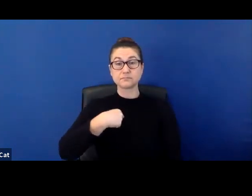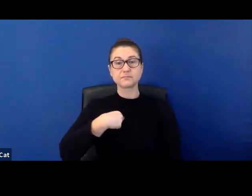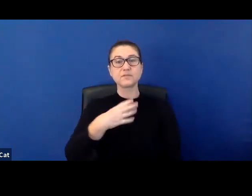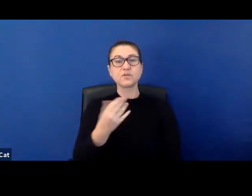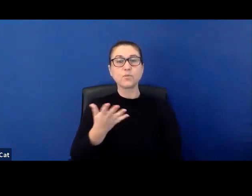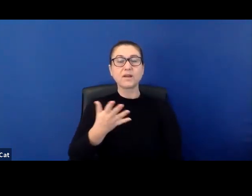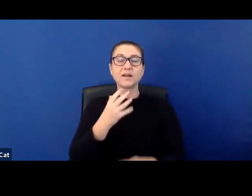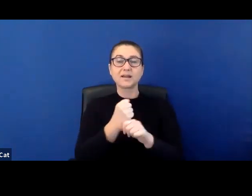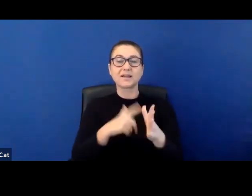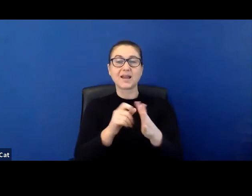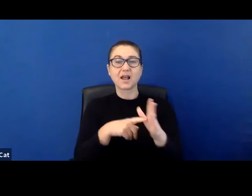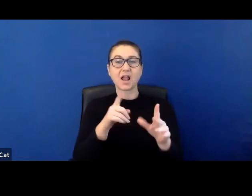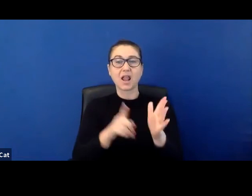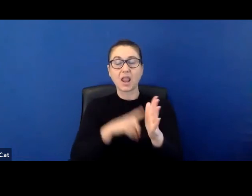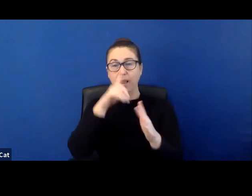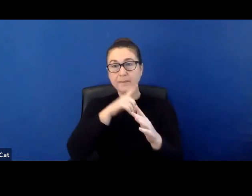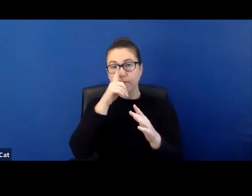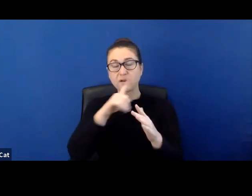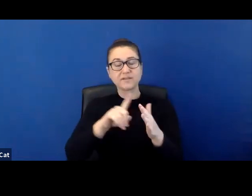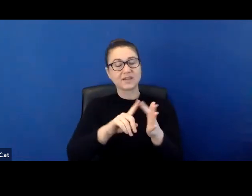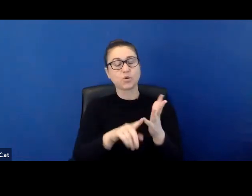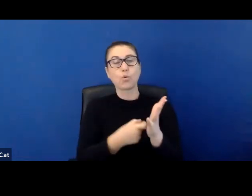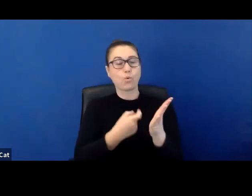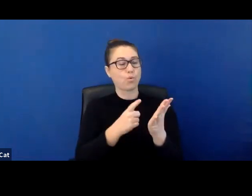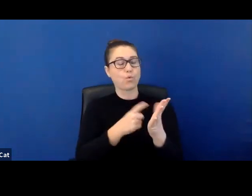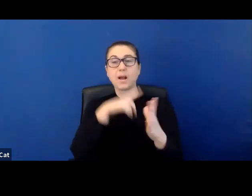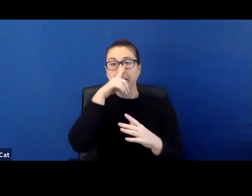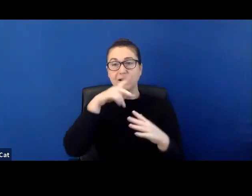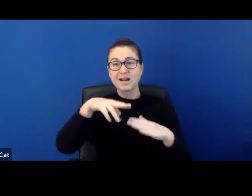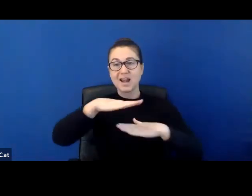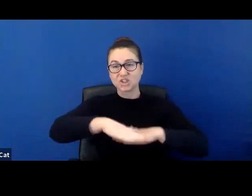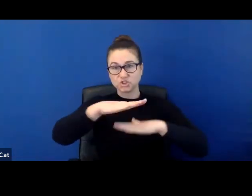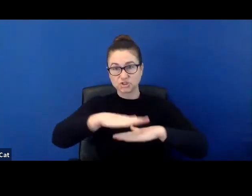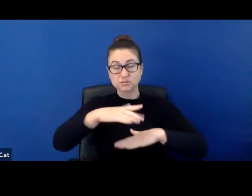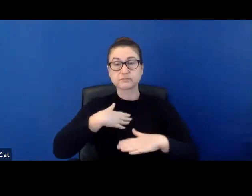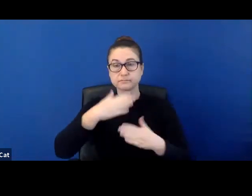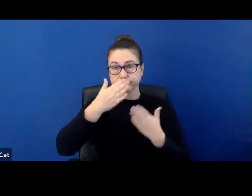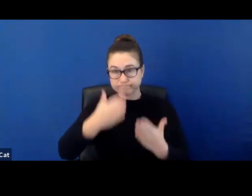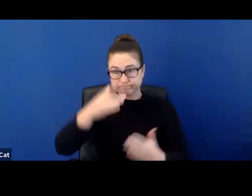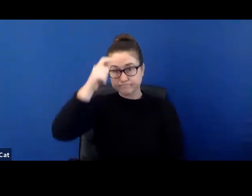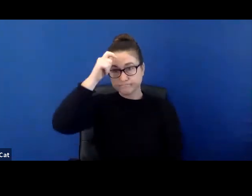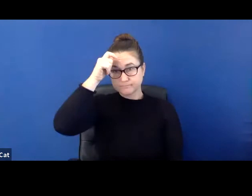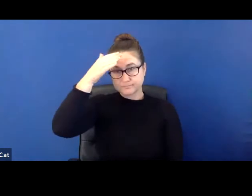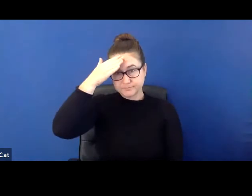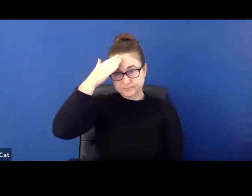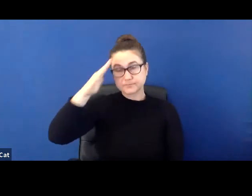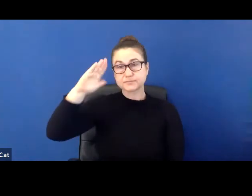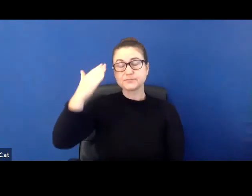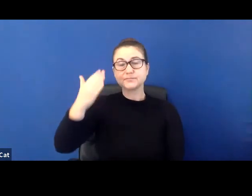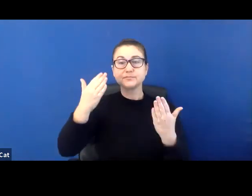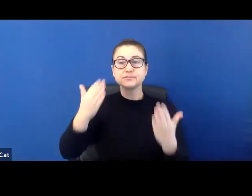land of the Gadigal people of the Eora Nation, and I pay tribute to the elders past, present, and